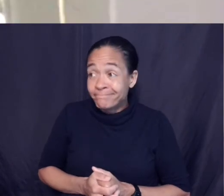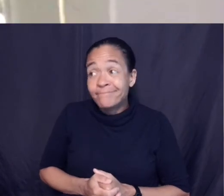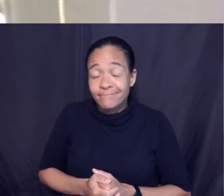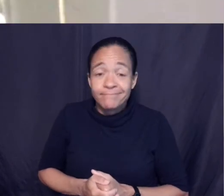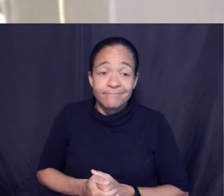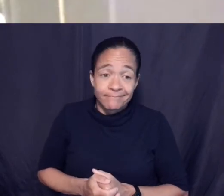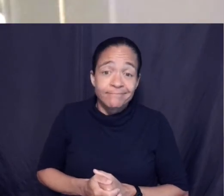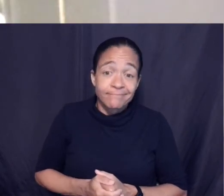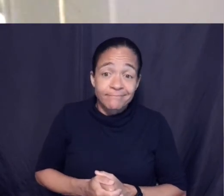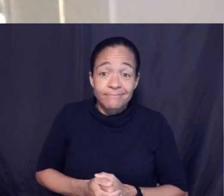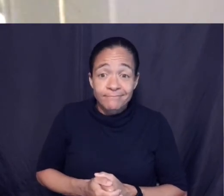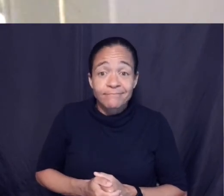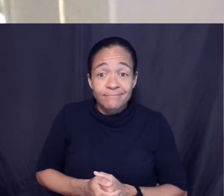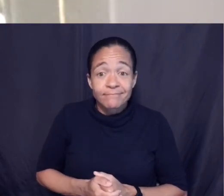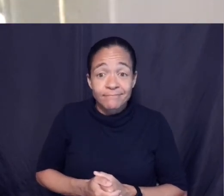Yeah, I mean,